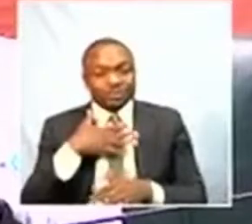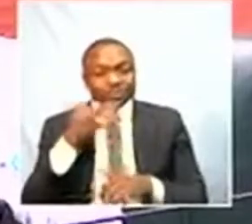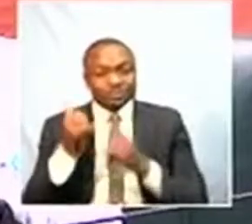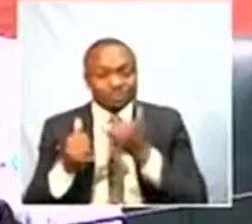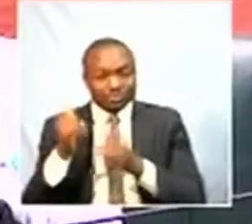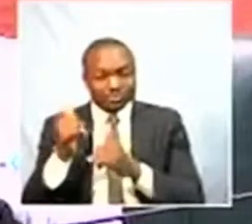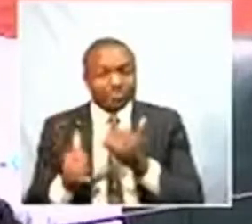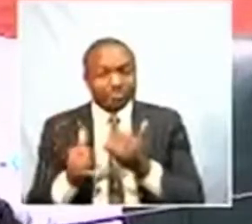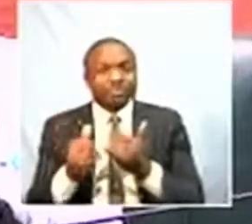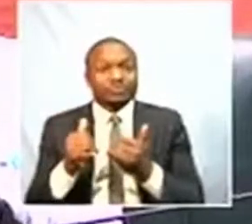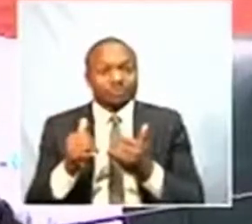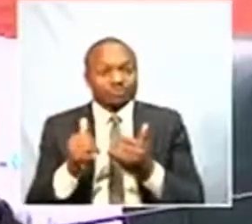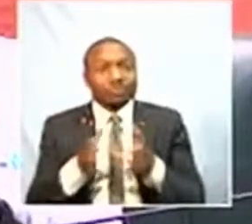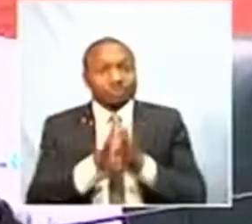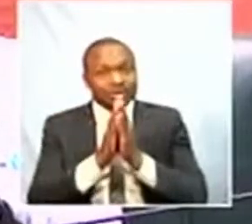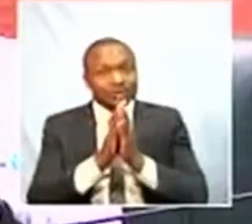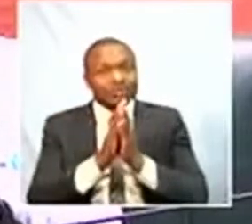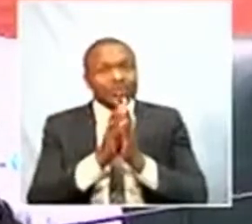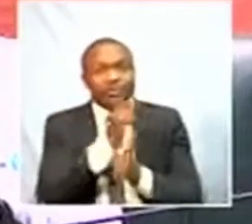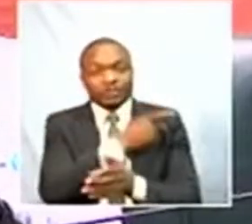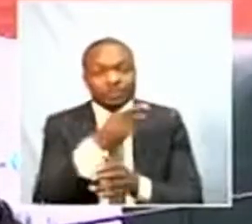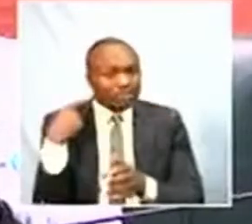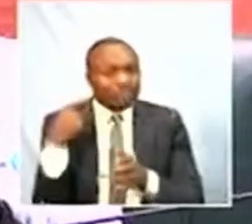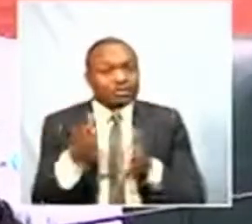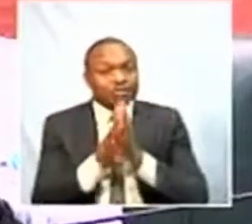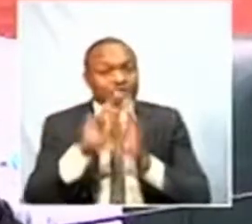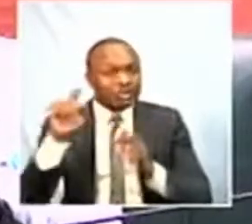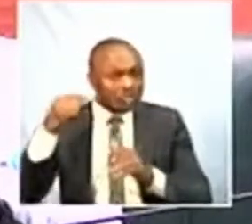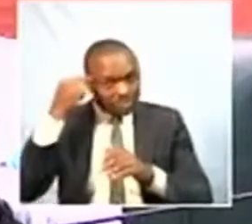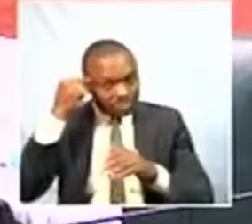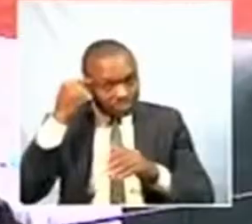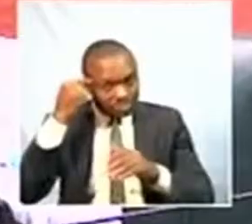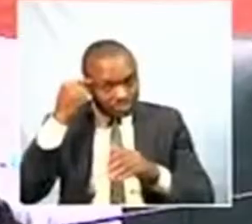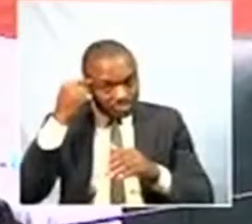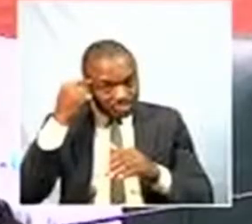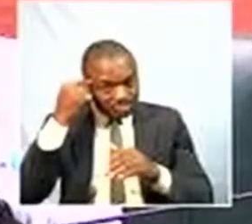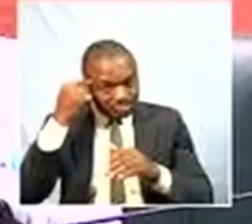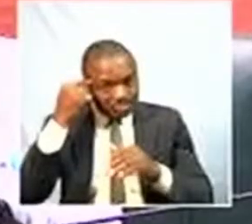conclusion, I beg this House to urge the government and the general